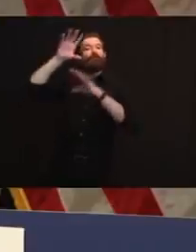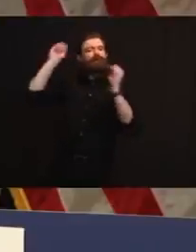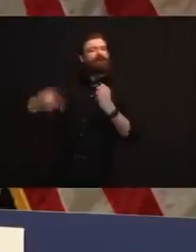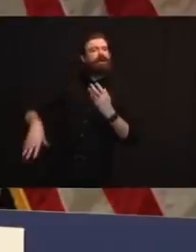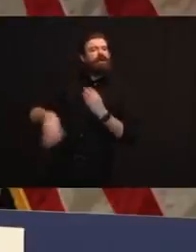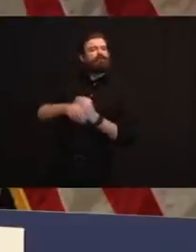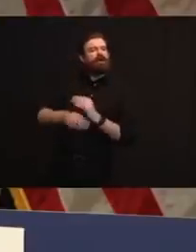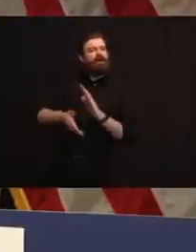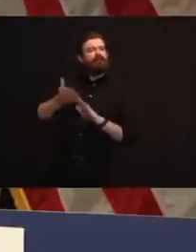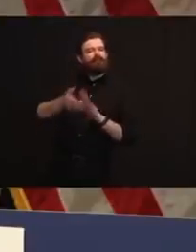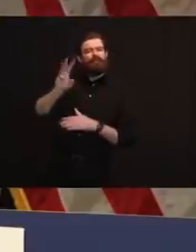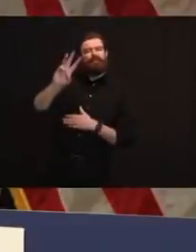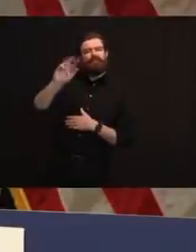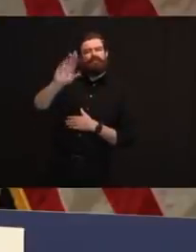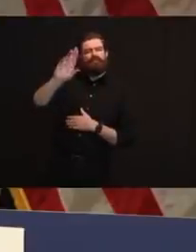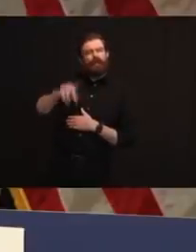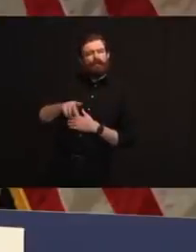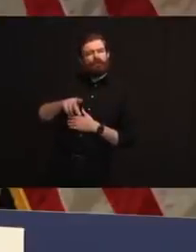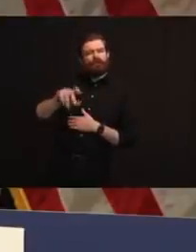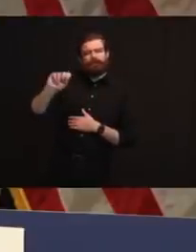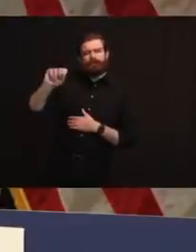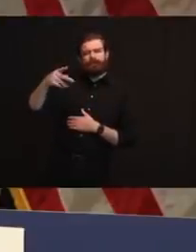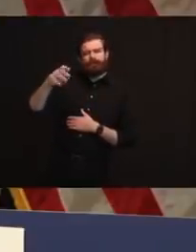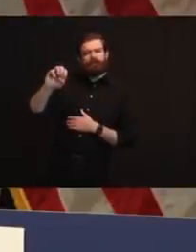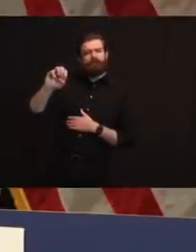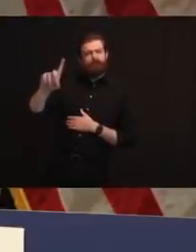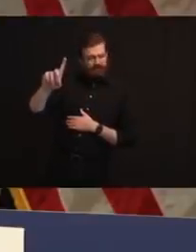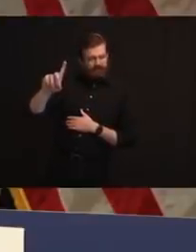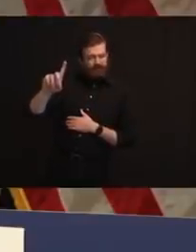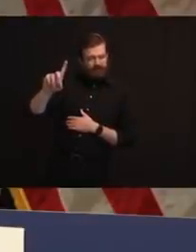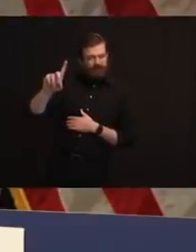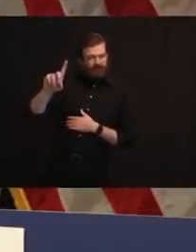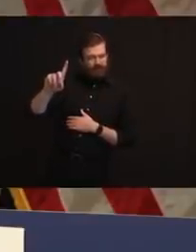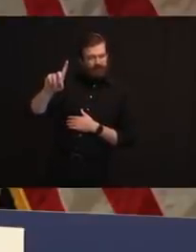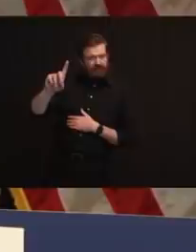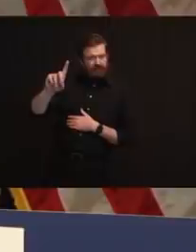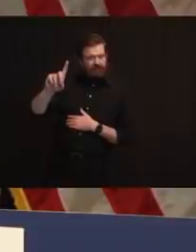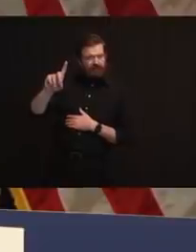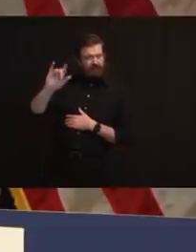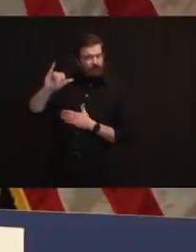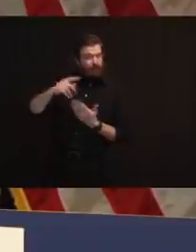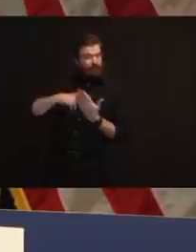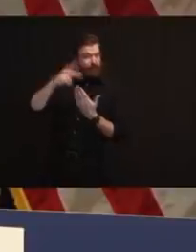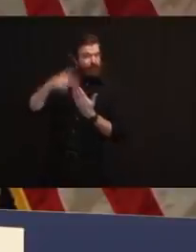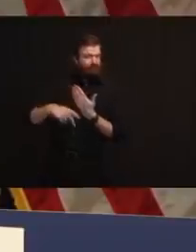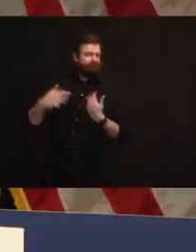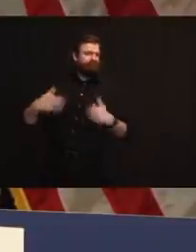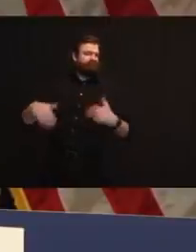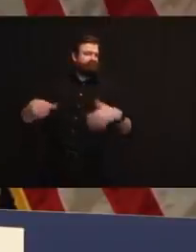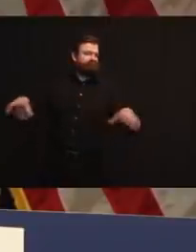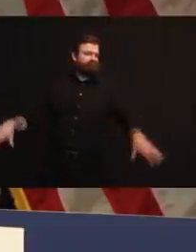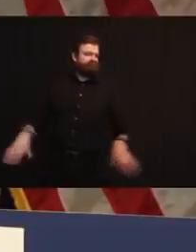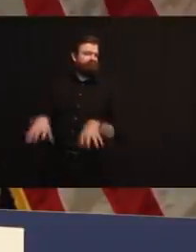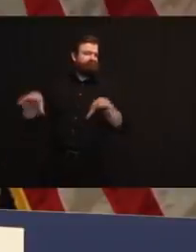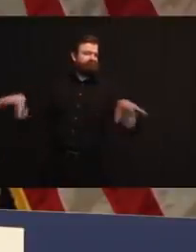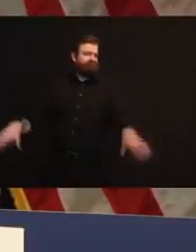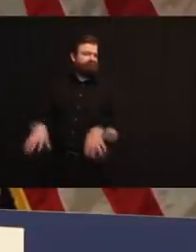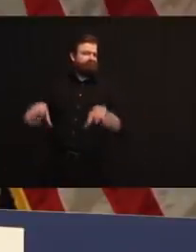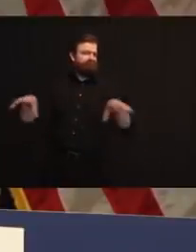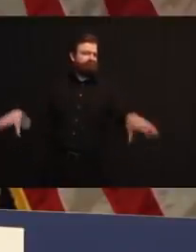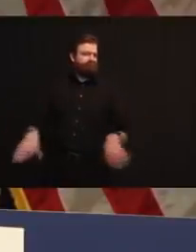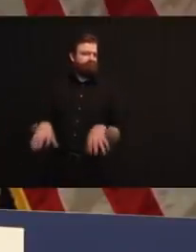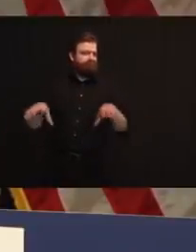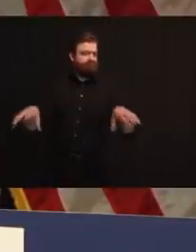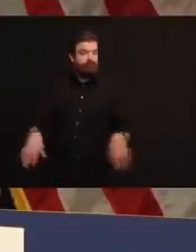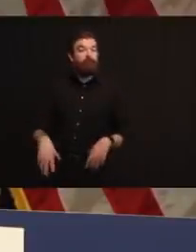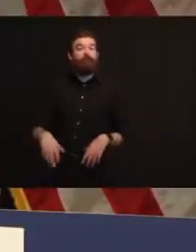was a tremendous effort. It really was, and it led to success. We now have 2 vaccines that are, one being utilized